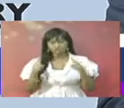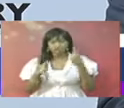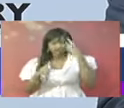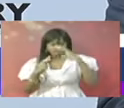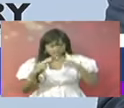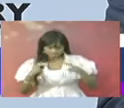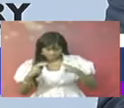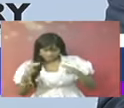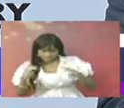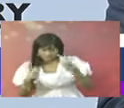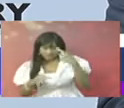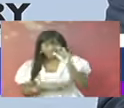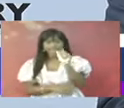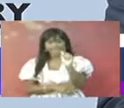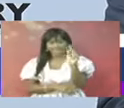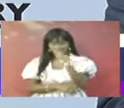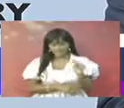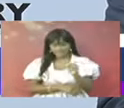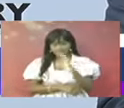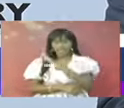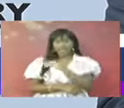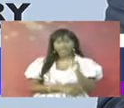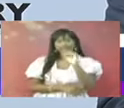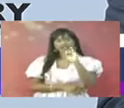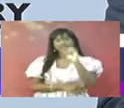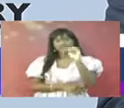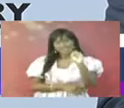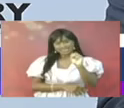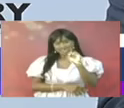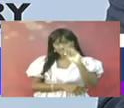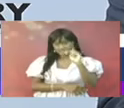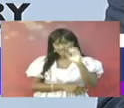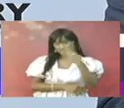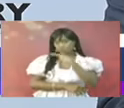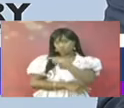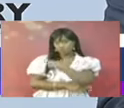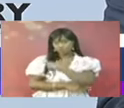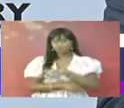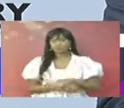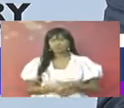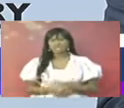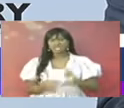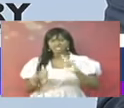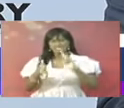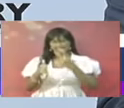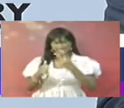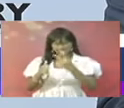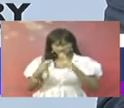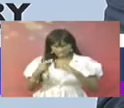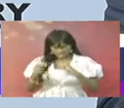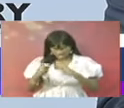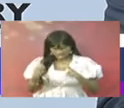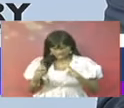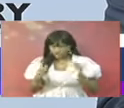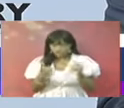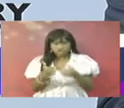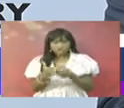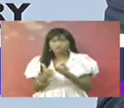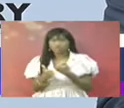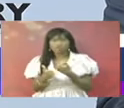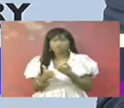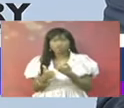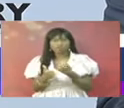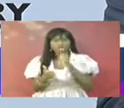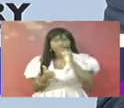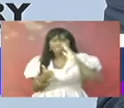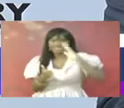both AstraZeneca and Sinopharm. I would say that the second study, it's very new. It's out of Sri Lanka. It has not been peer reviewed.